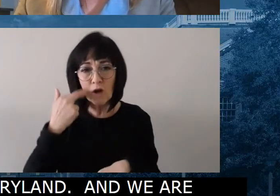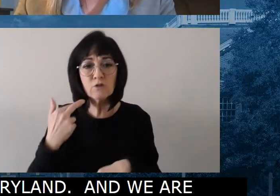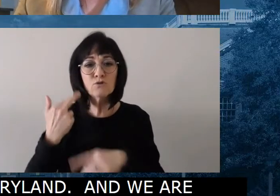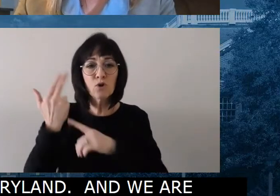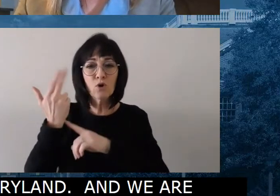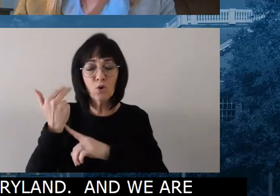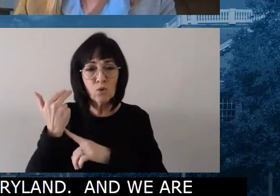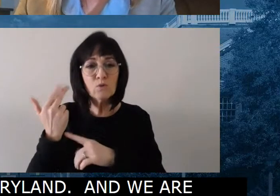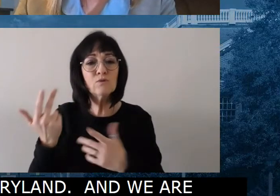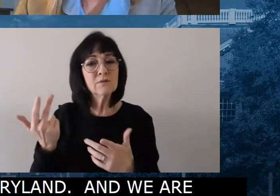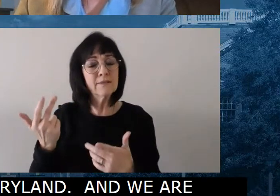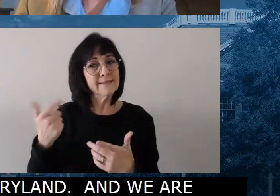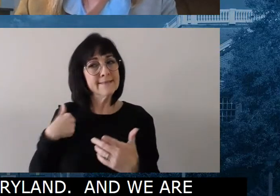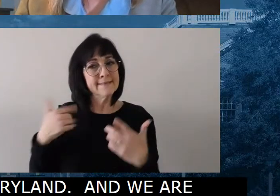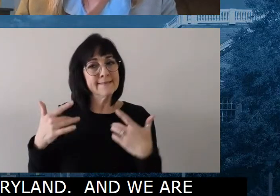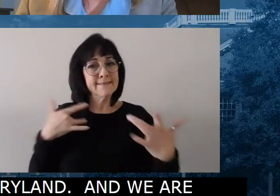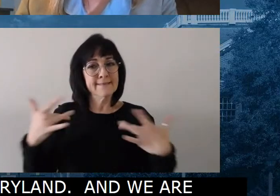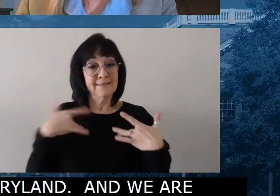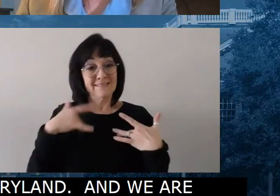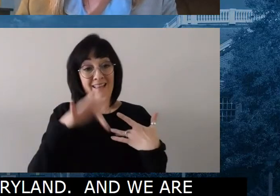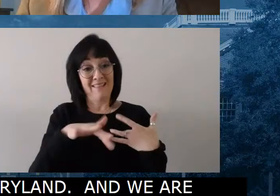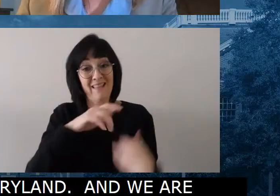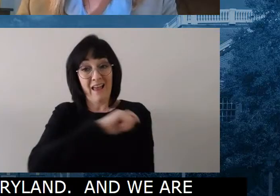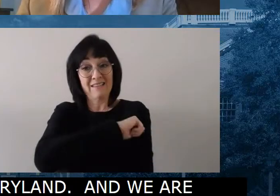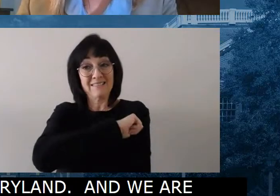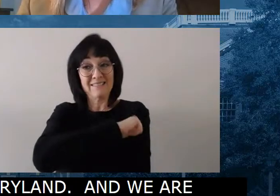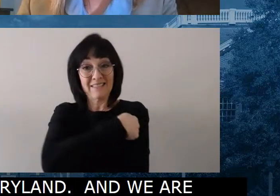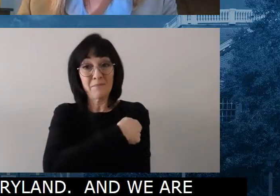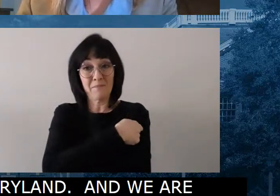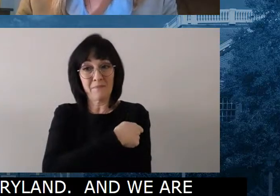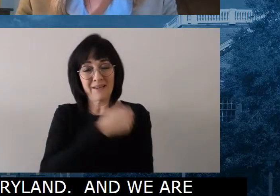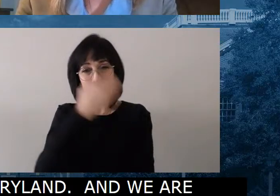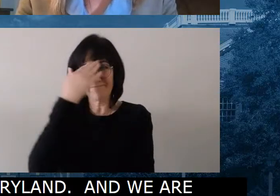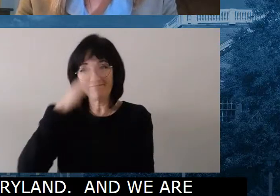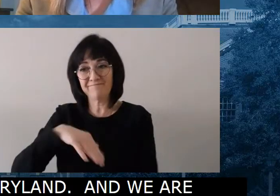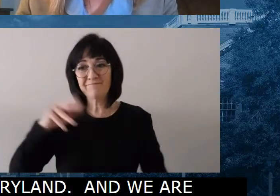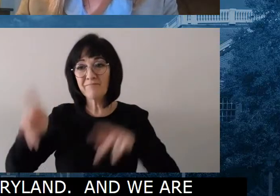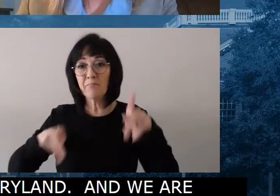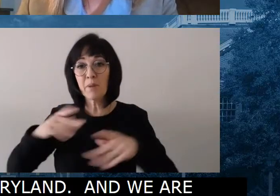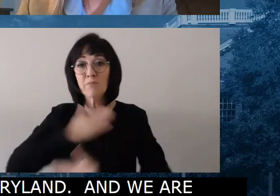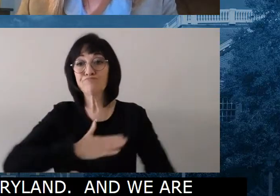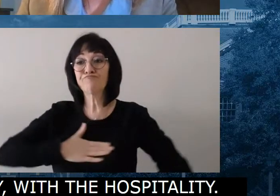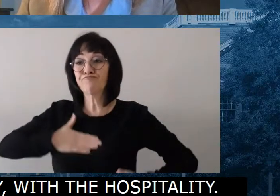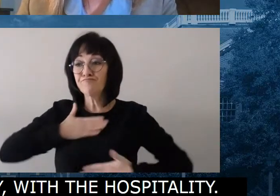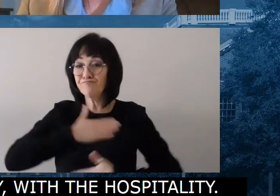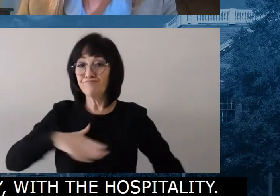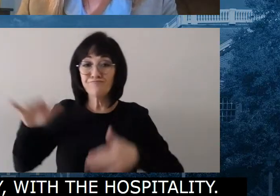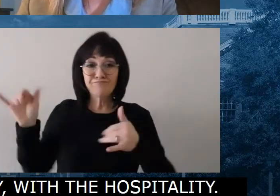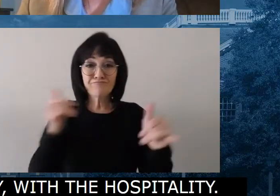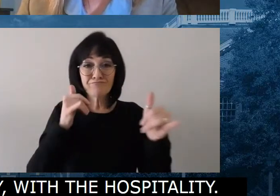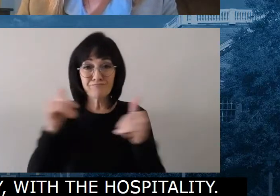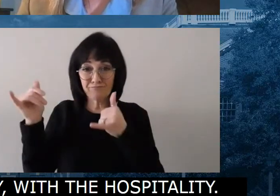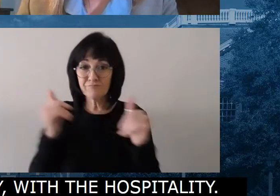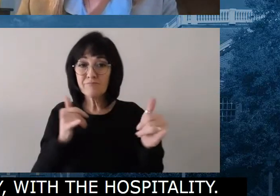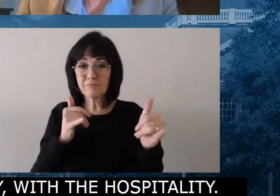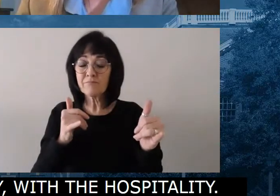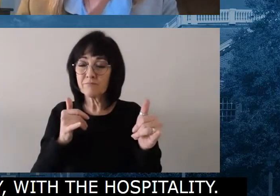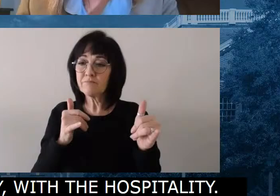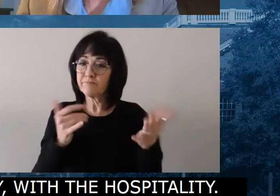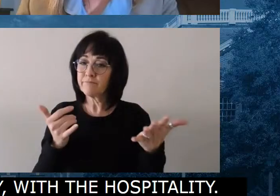Day and the outcome of that frivolity. We'll see. We should be seeing it